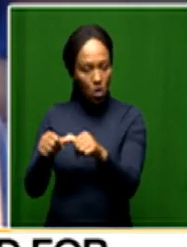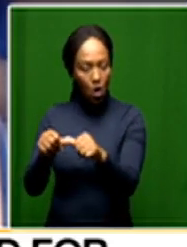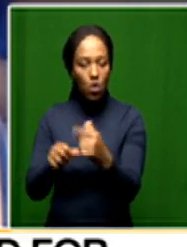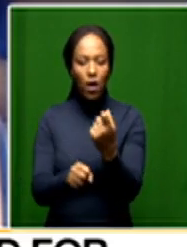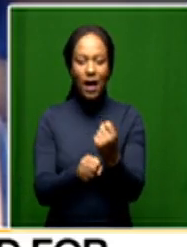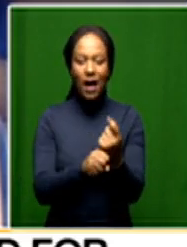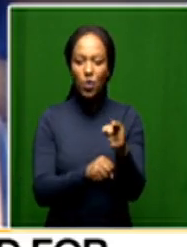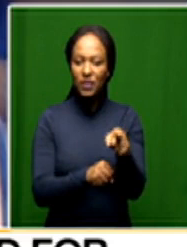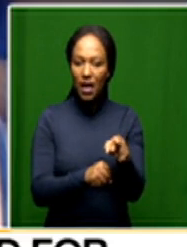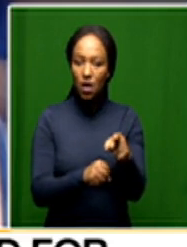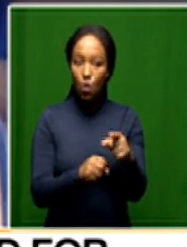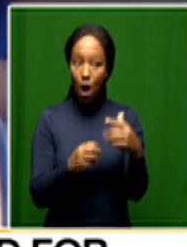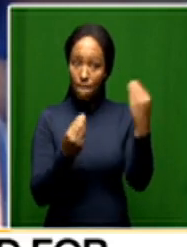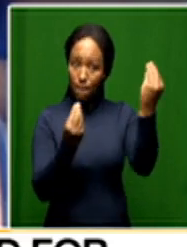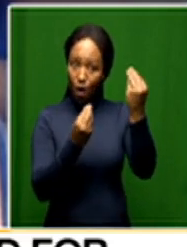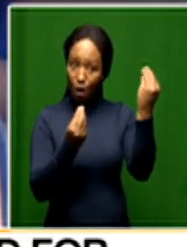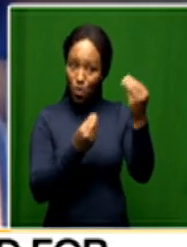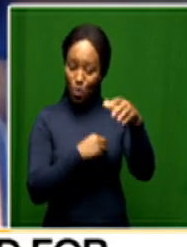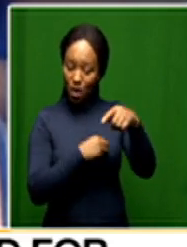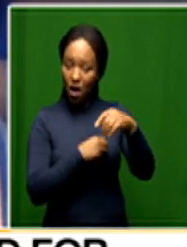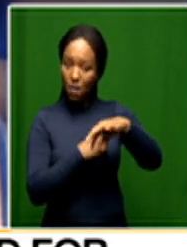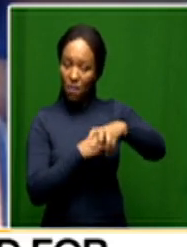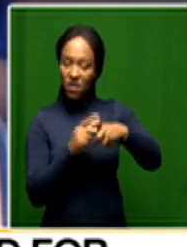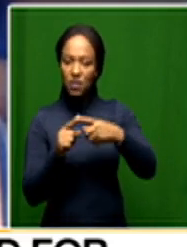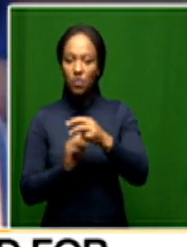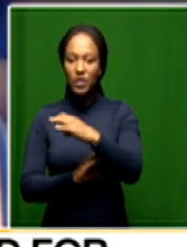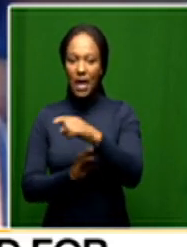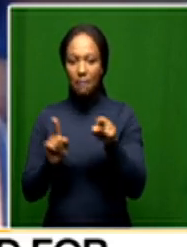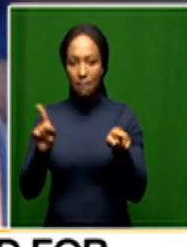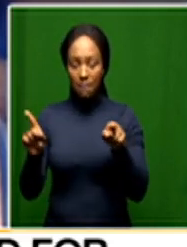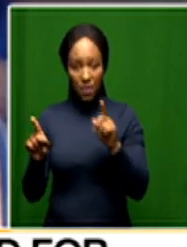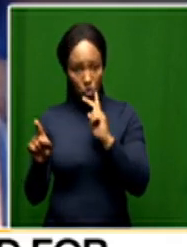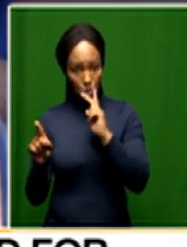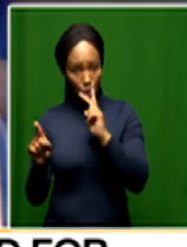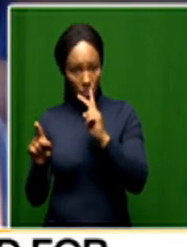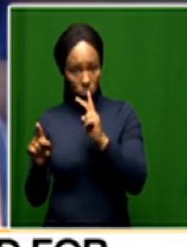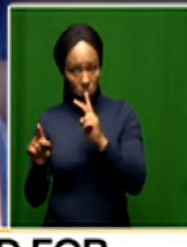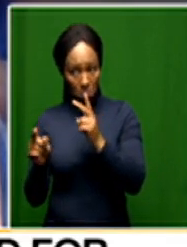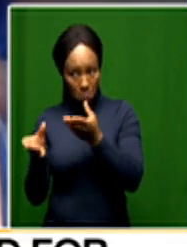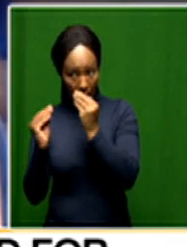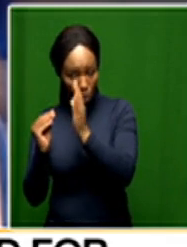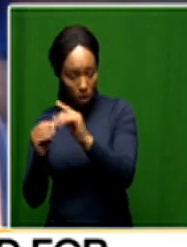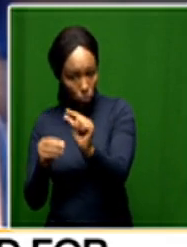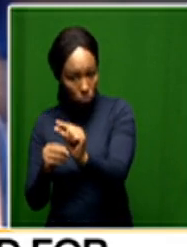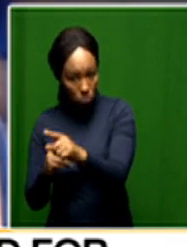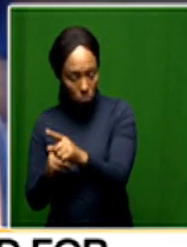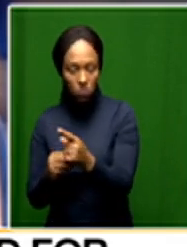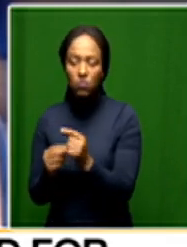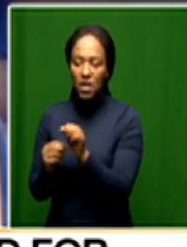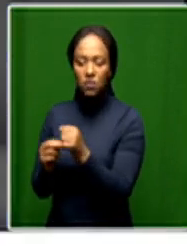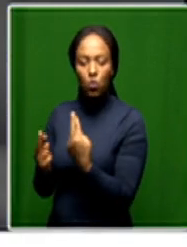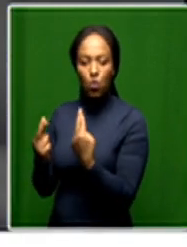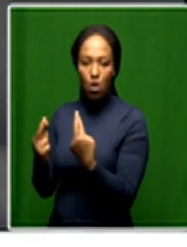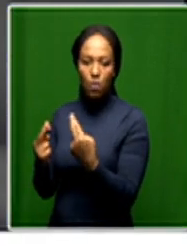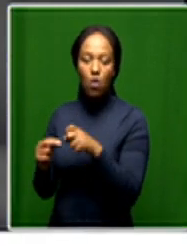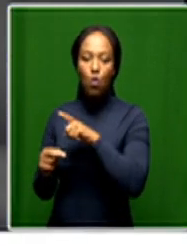Gauteng, the most populous province, and of course the Western Cape as well. Will we see those soon? We hope so. The reason we